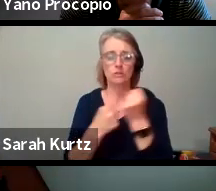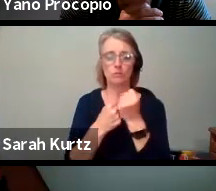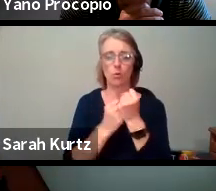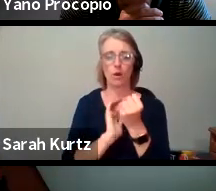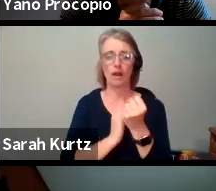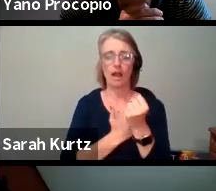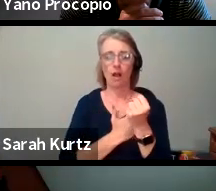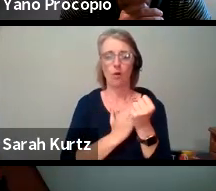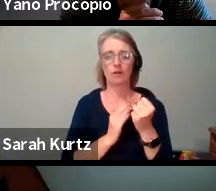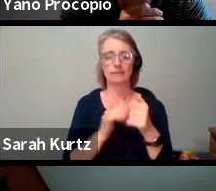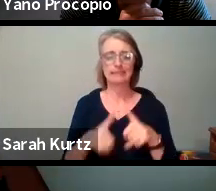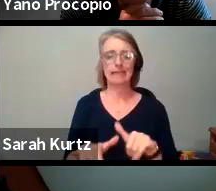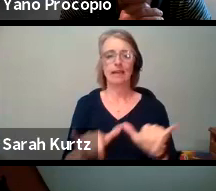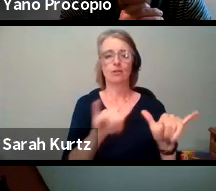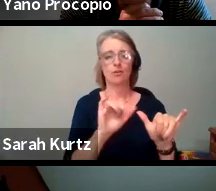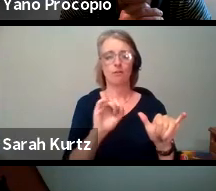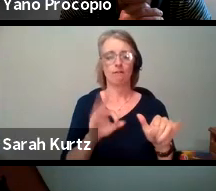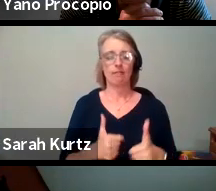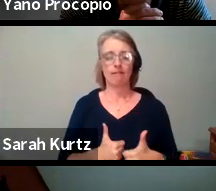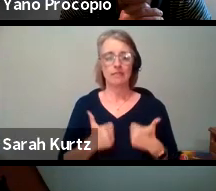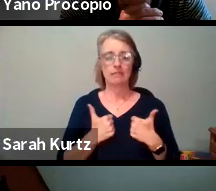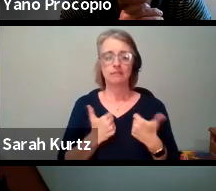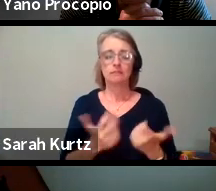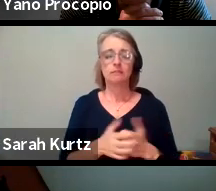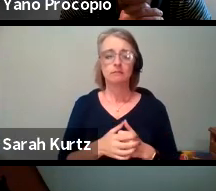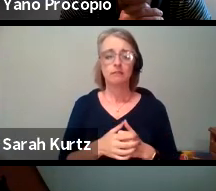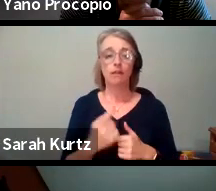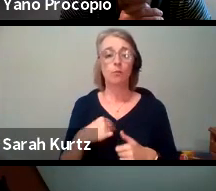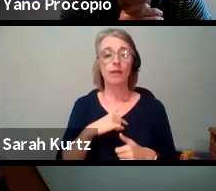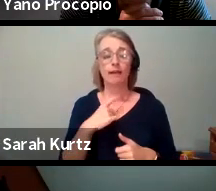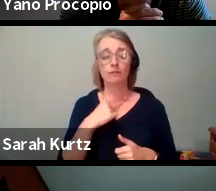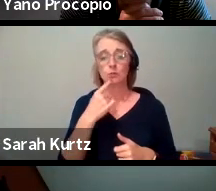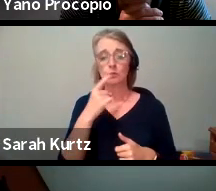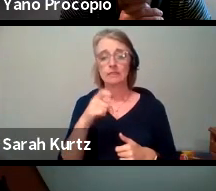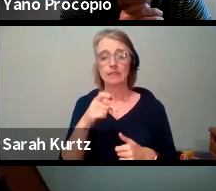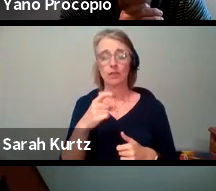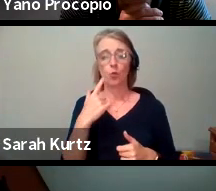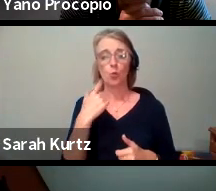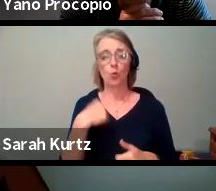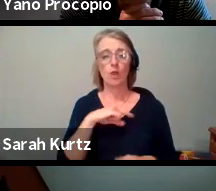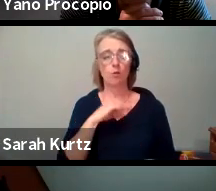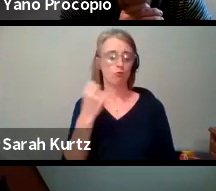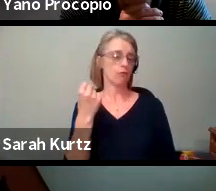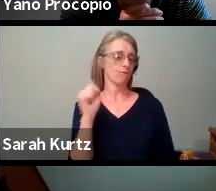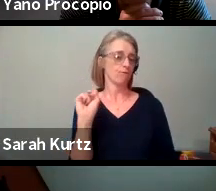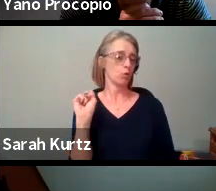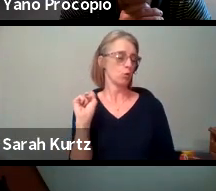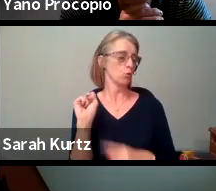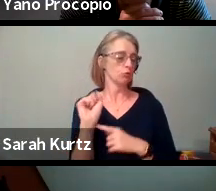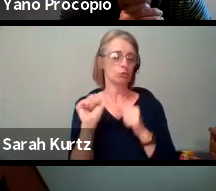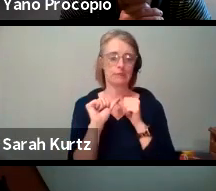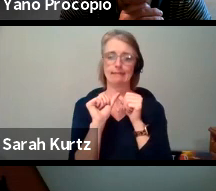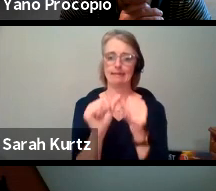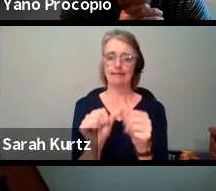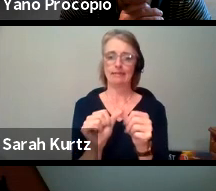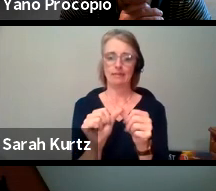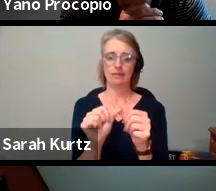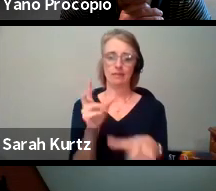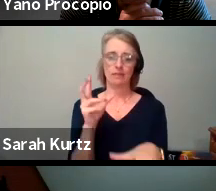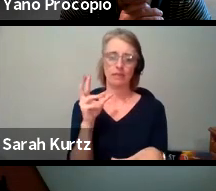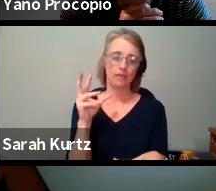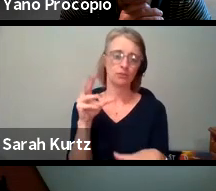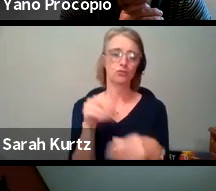living. And then we have to say, we are going to refuse to continue enjoying